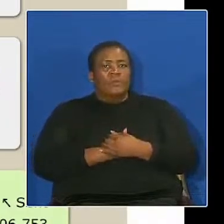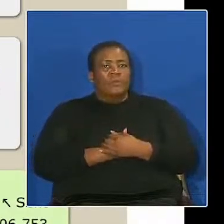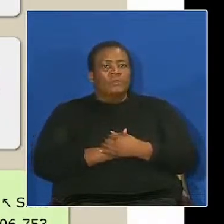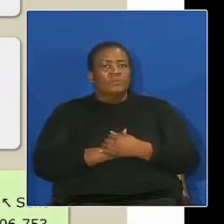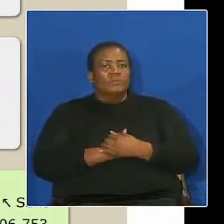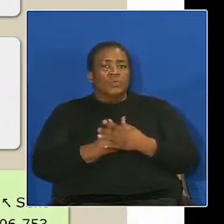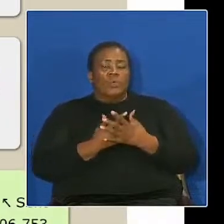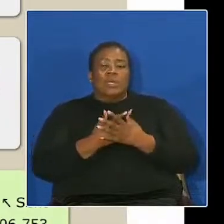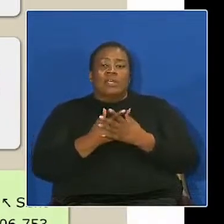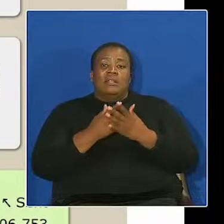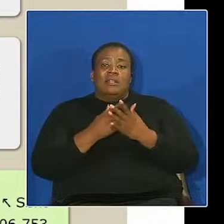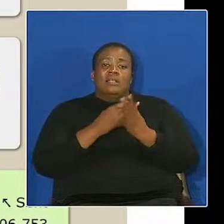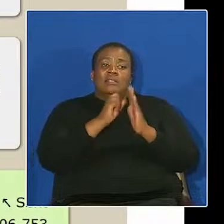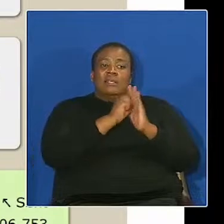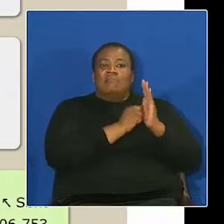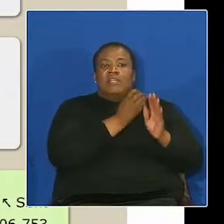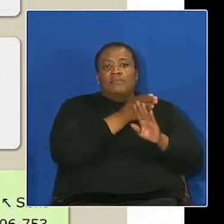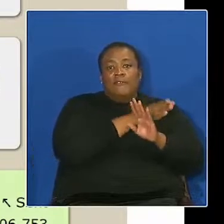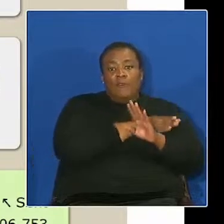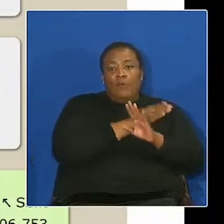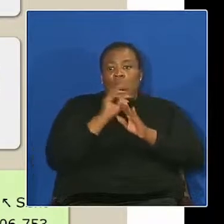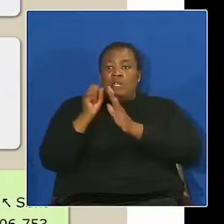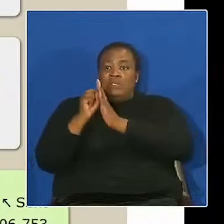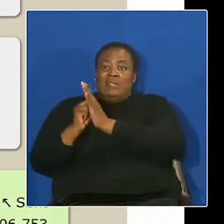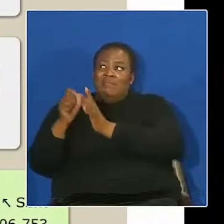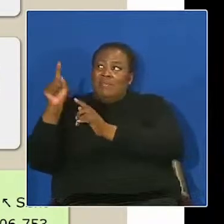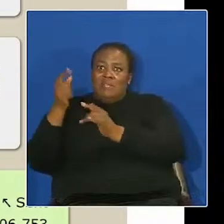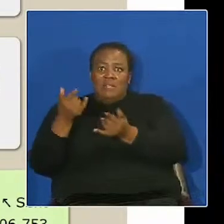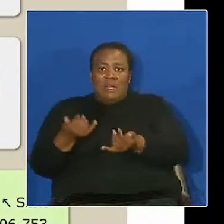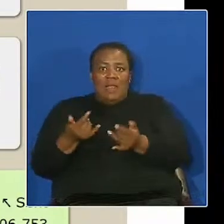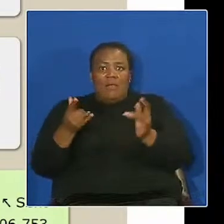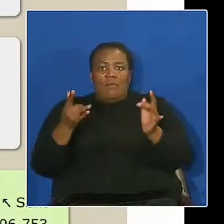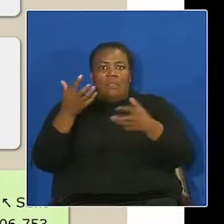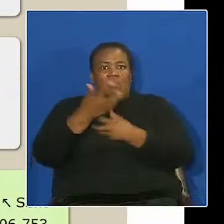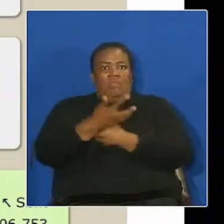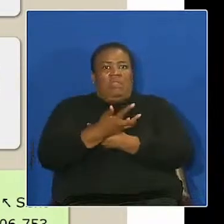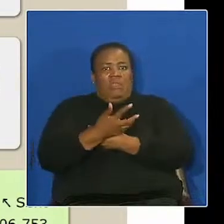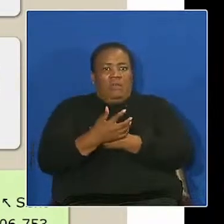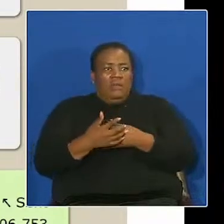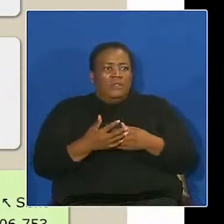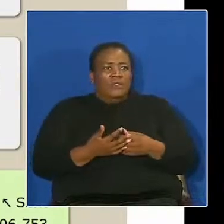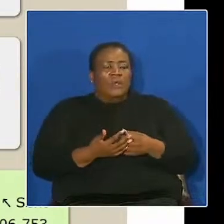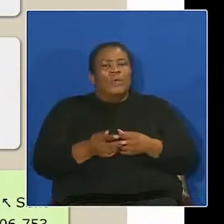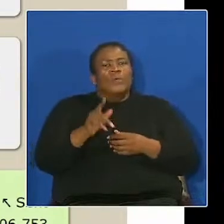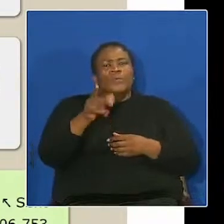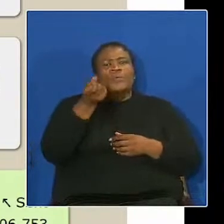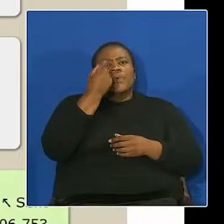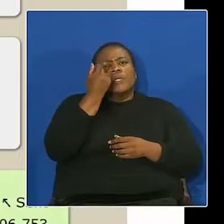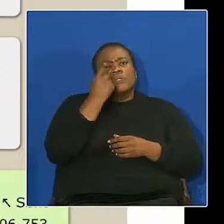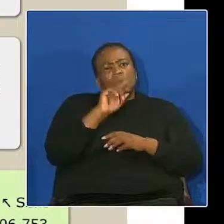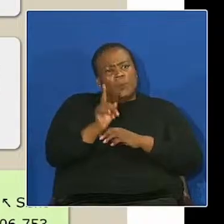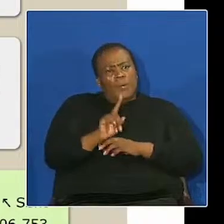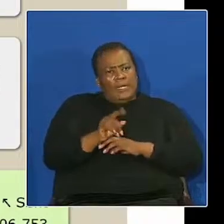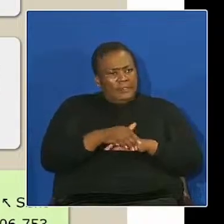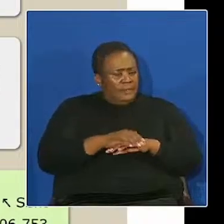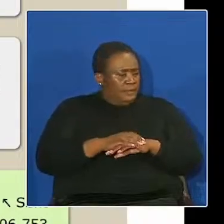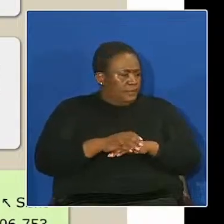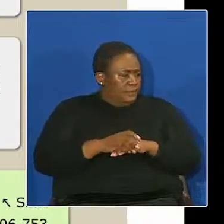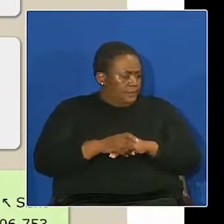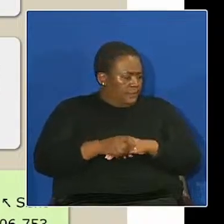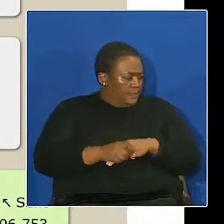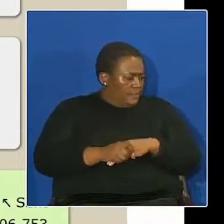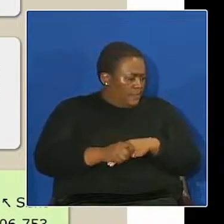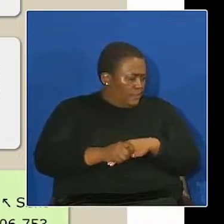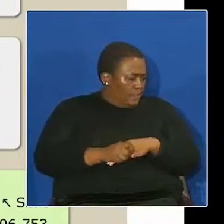Okay, you continue. So before you continue, General, what have you understood where